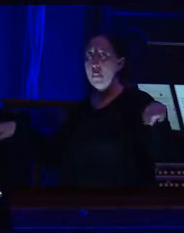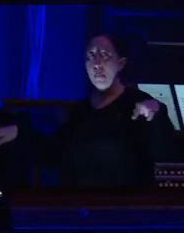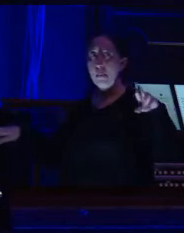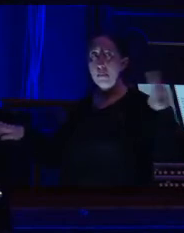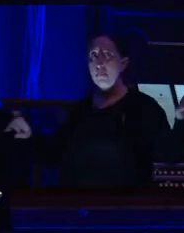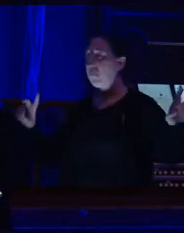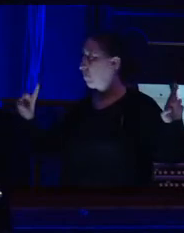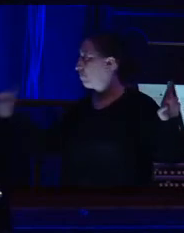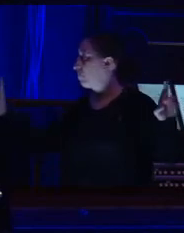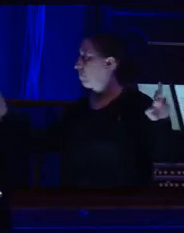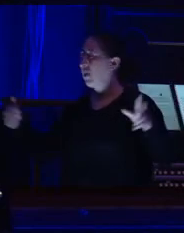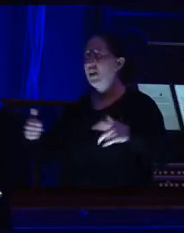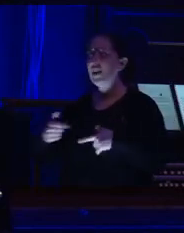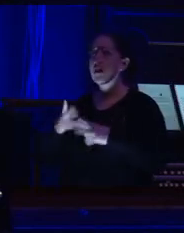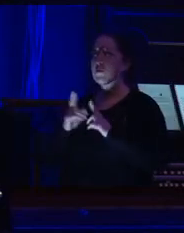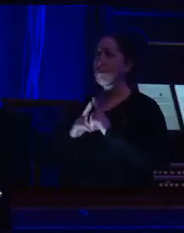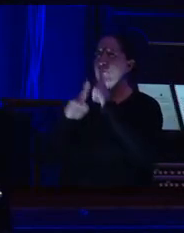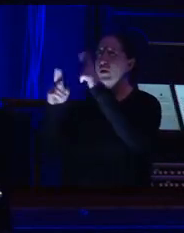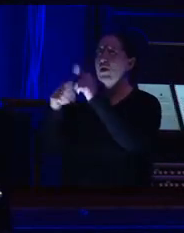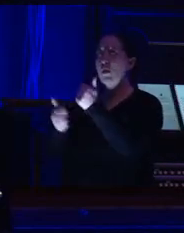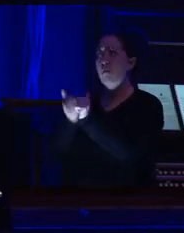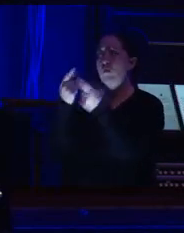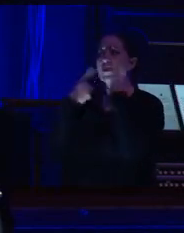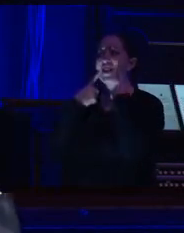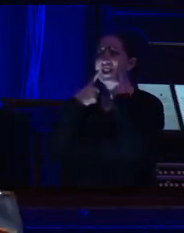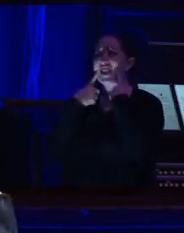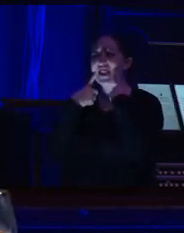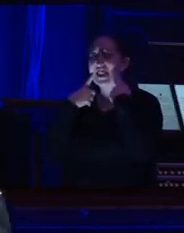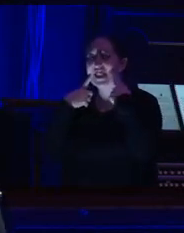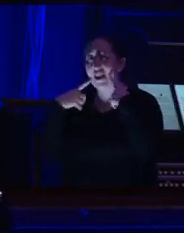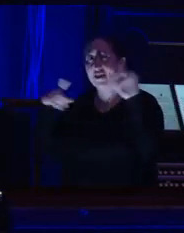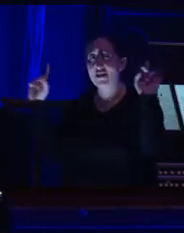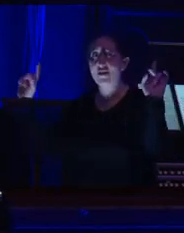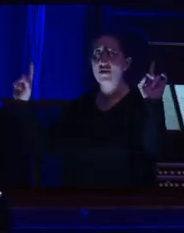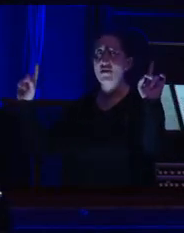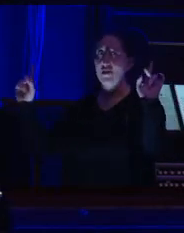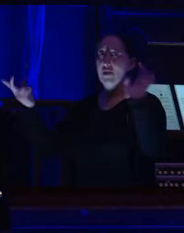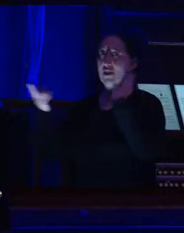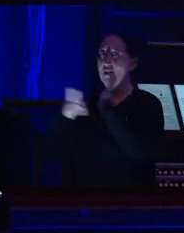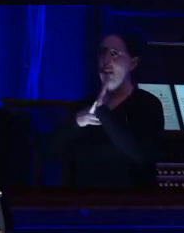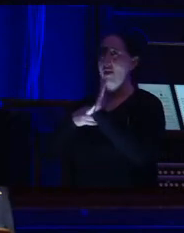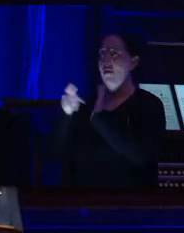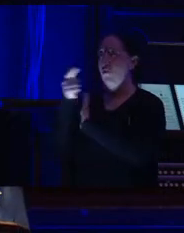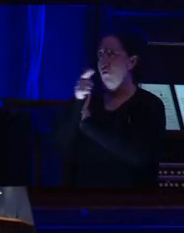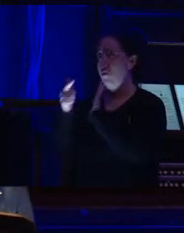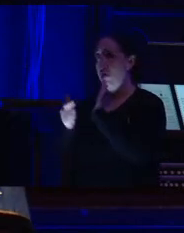one of the most successful anti-poverty measures ever signed into law.